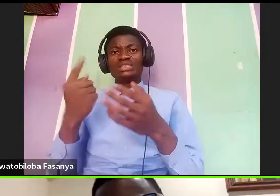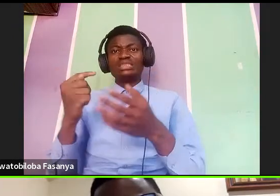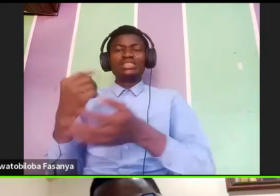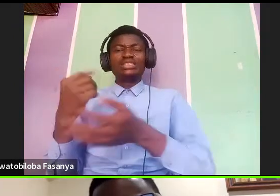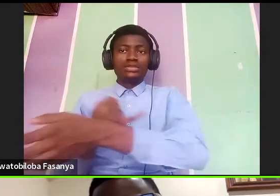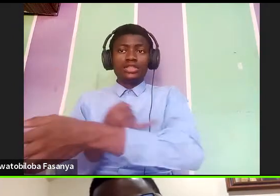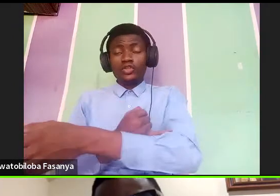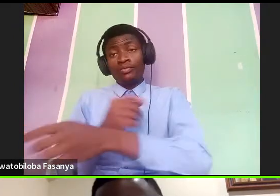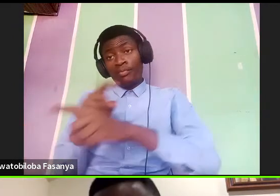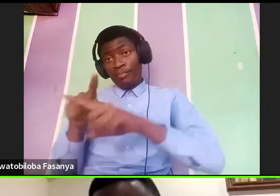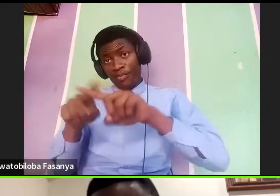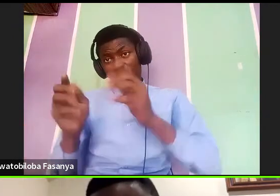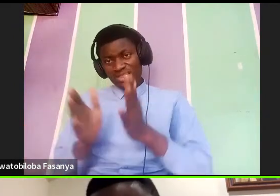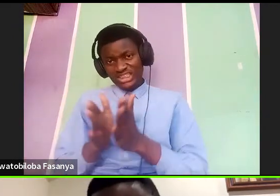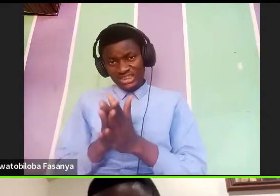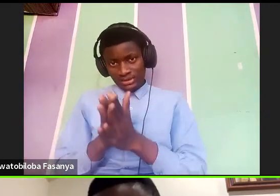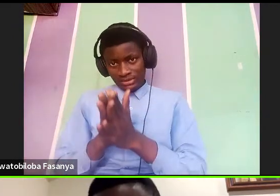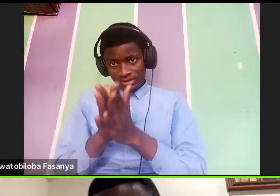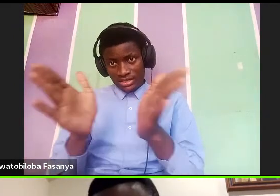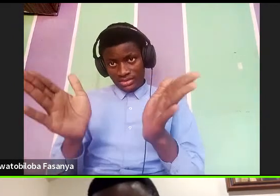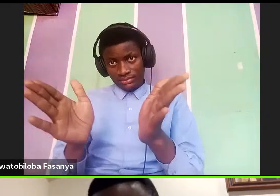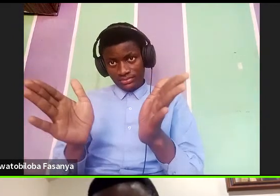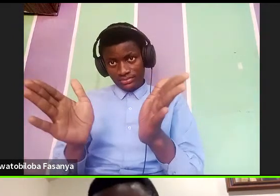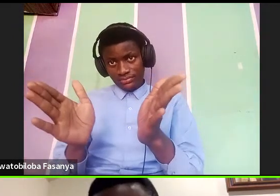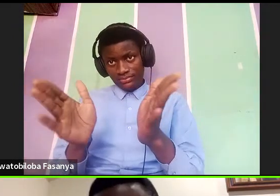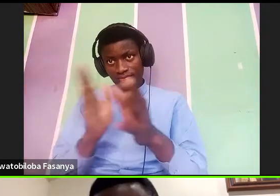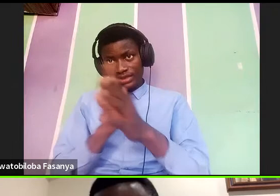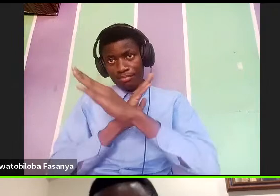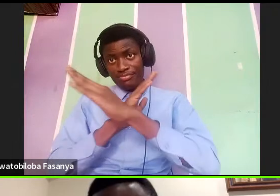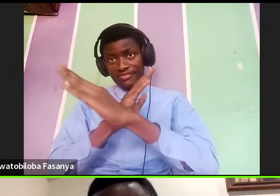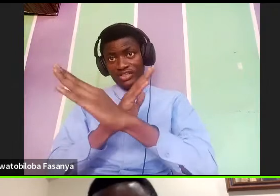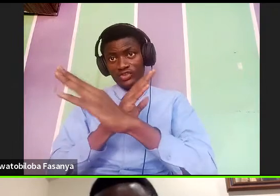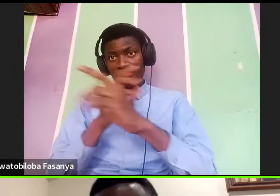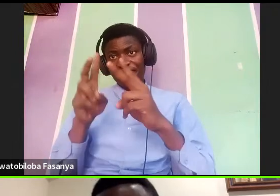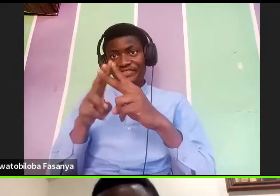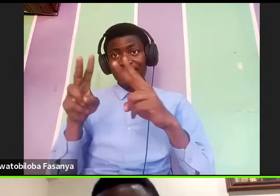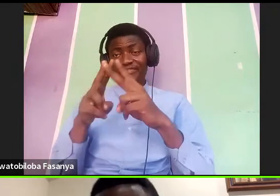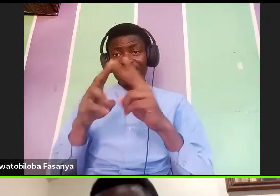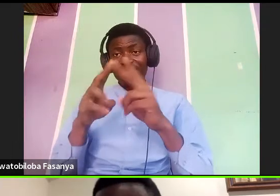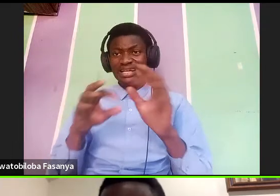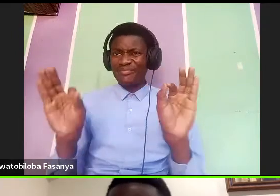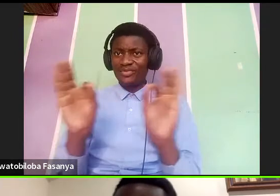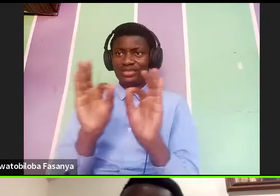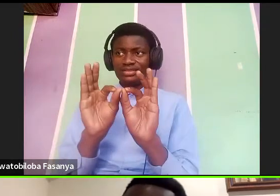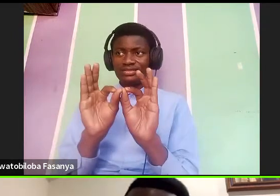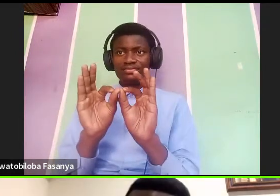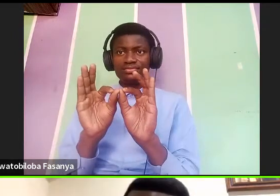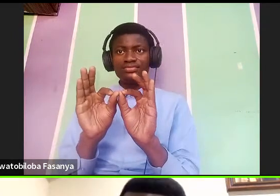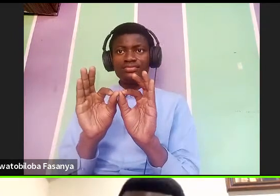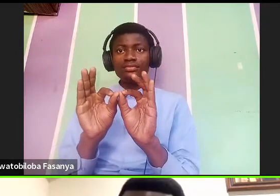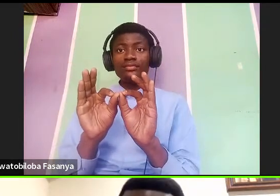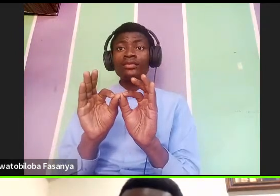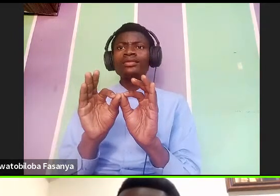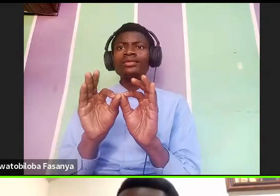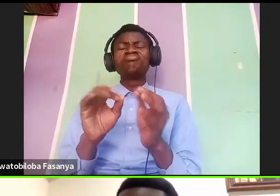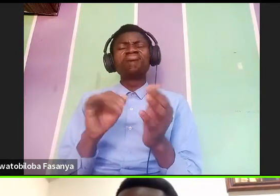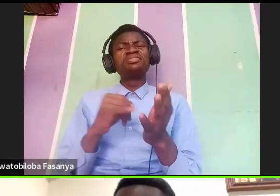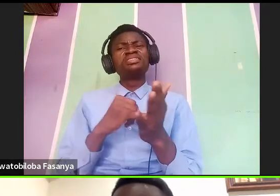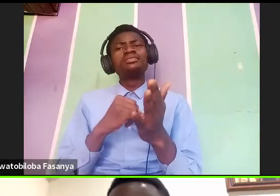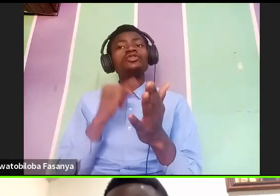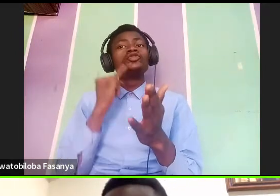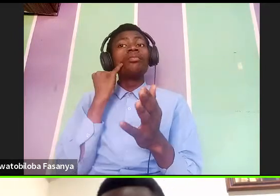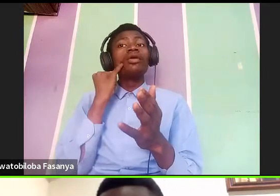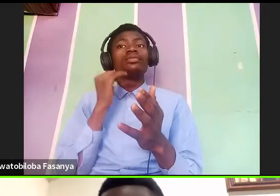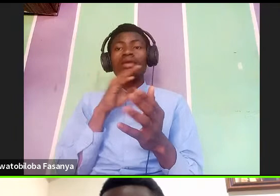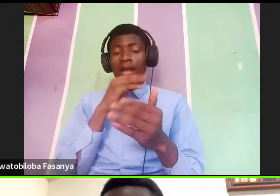Generally, prevention very important, as it's supposed to be a procedure where they have cleaned the area first of all.